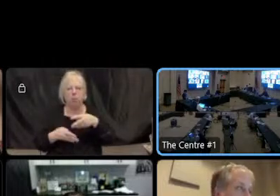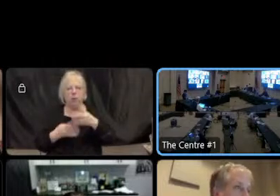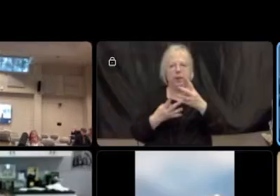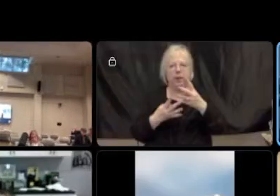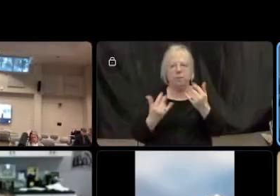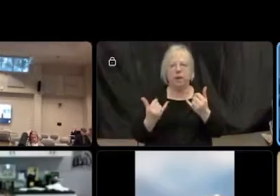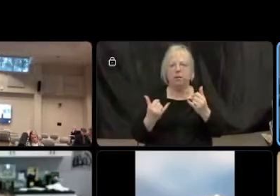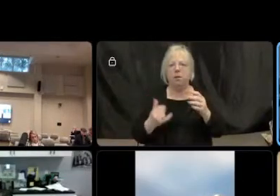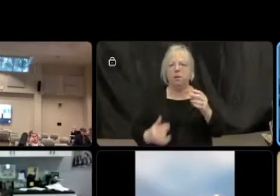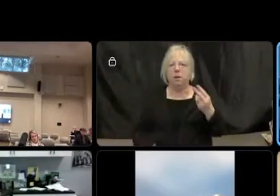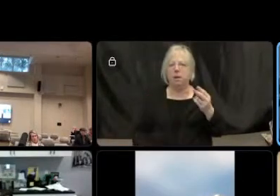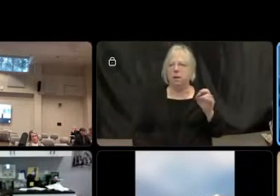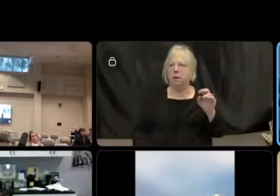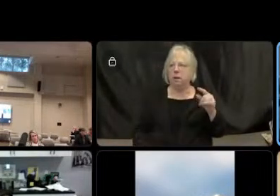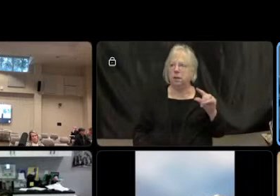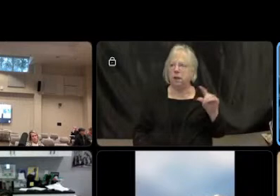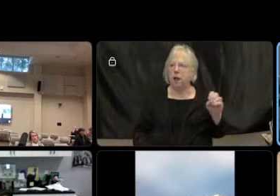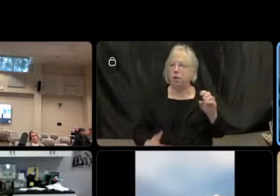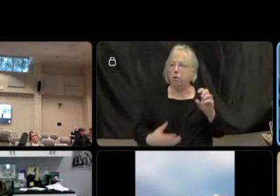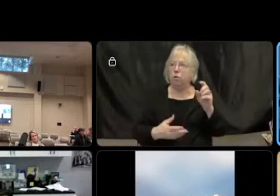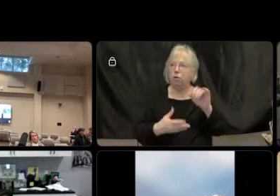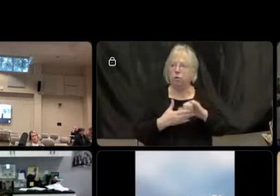Also had one statement,